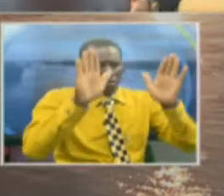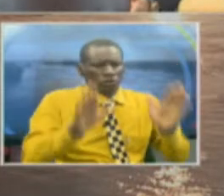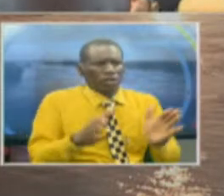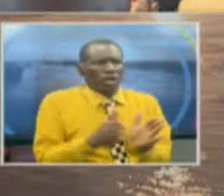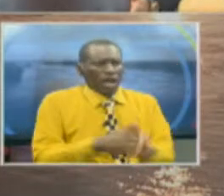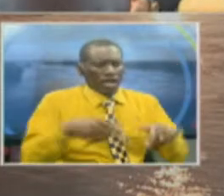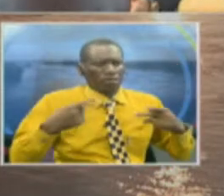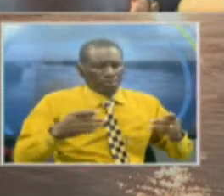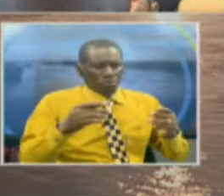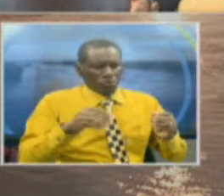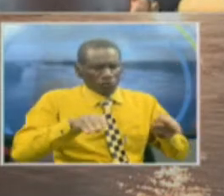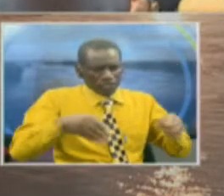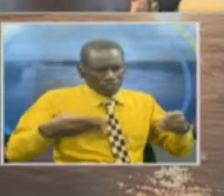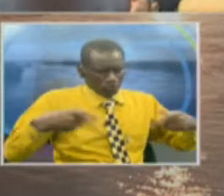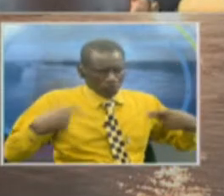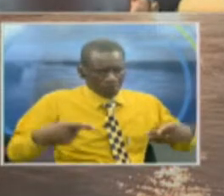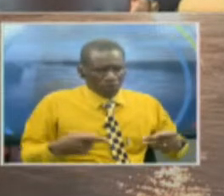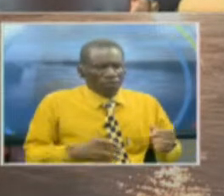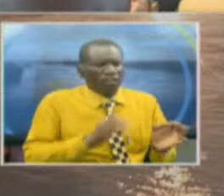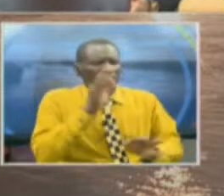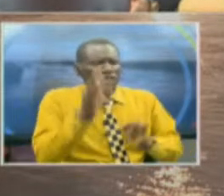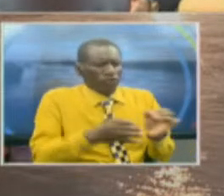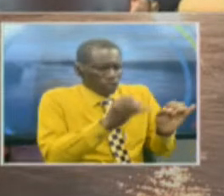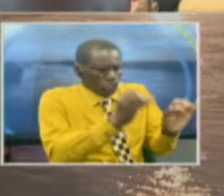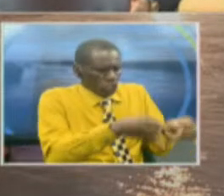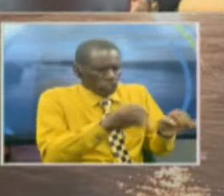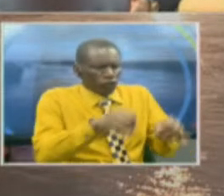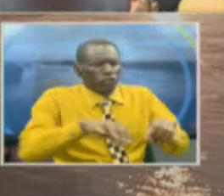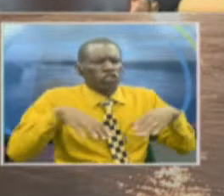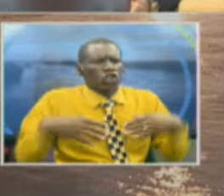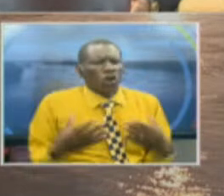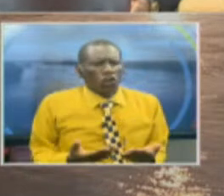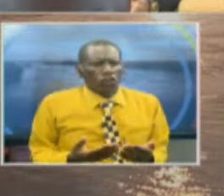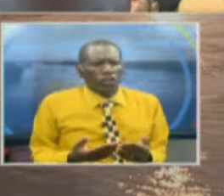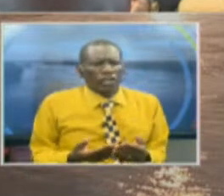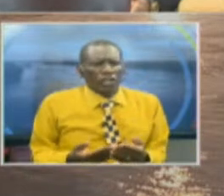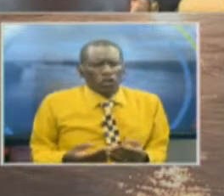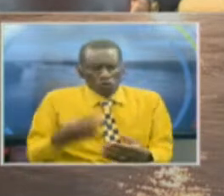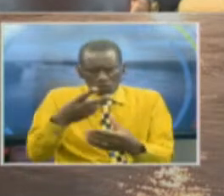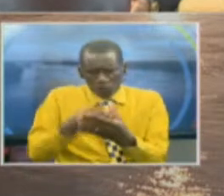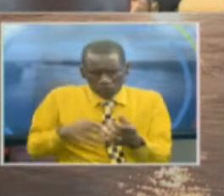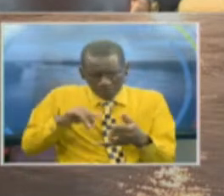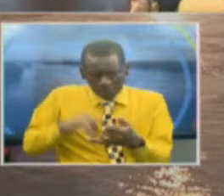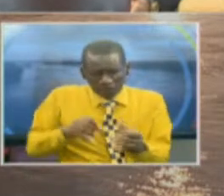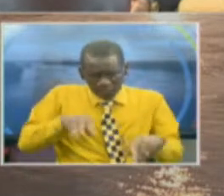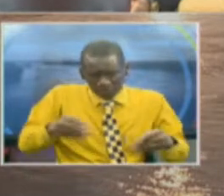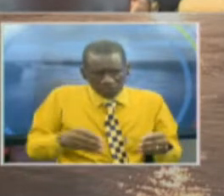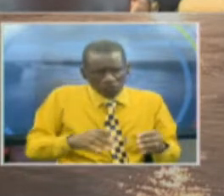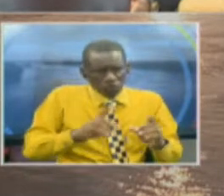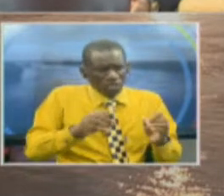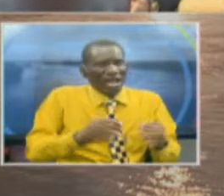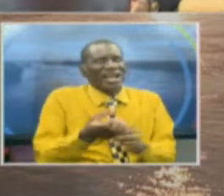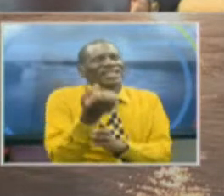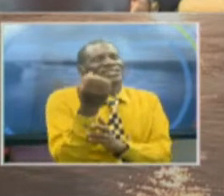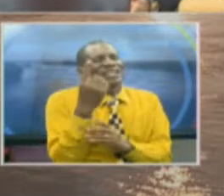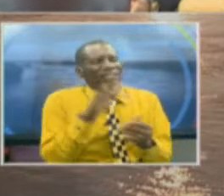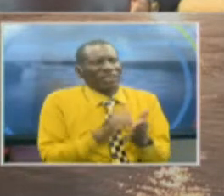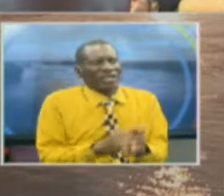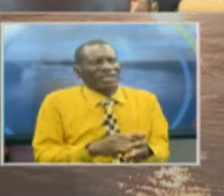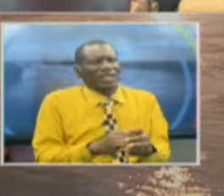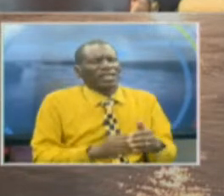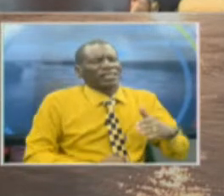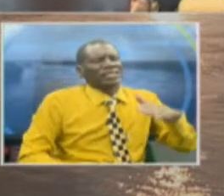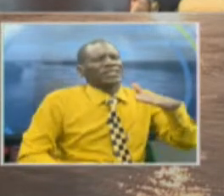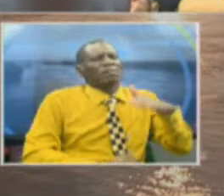people living with disability, whether individuals or in a couple setup, need to understand that support needs to be your